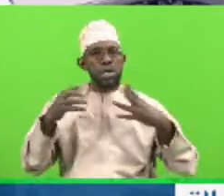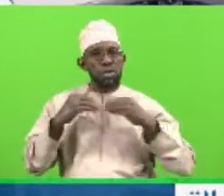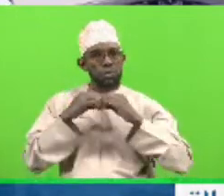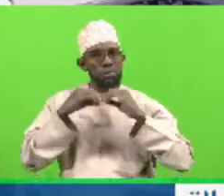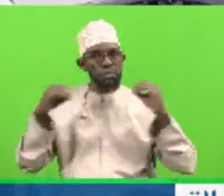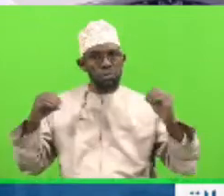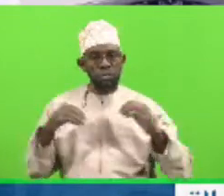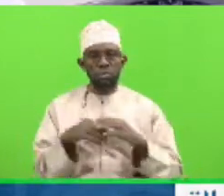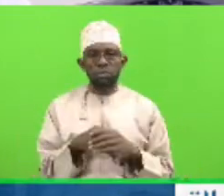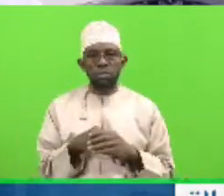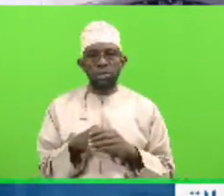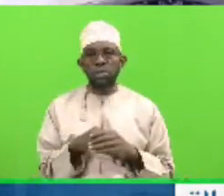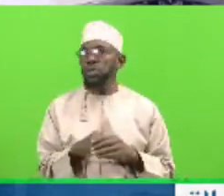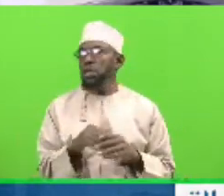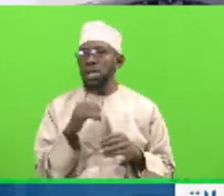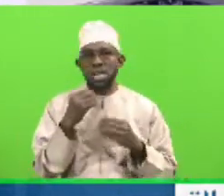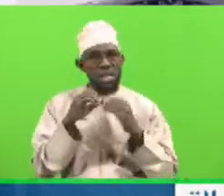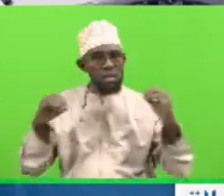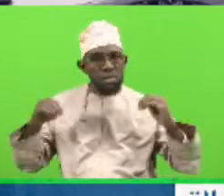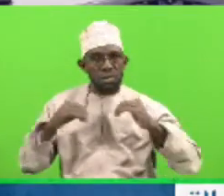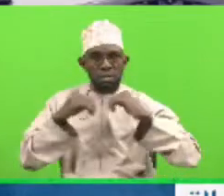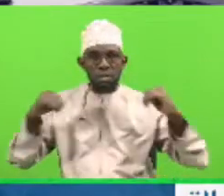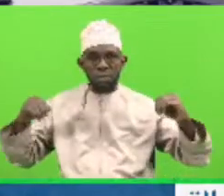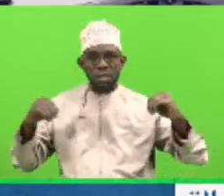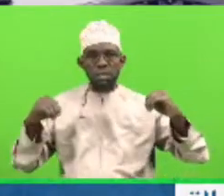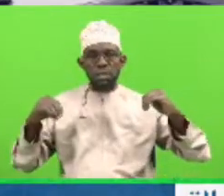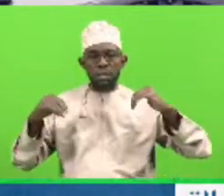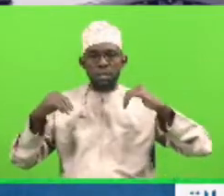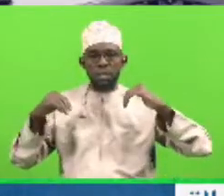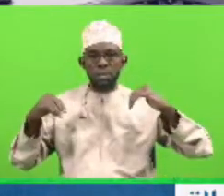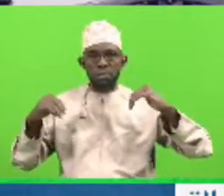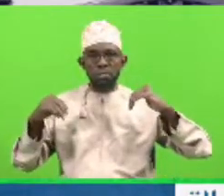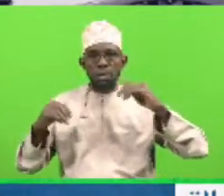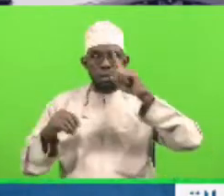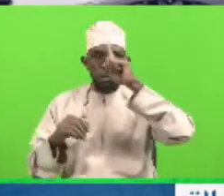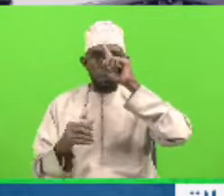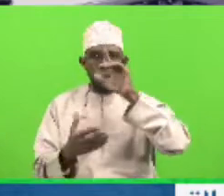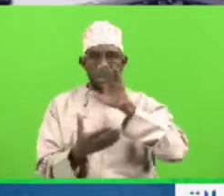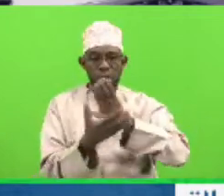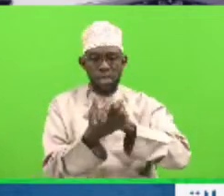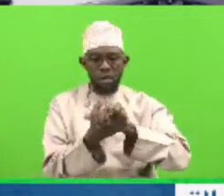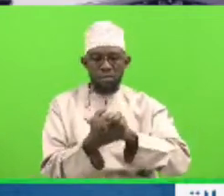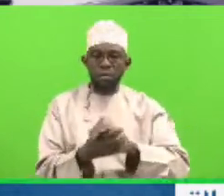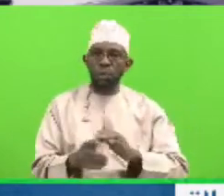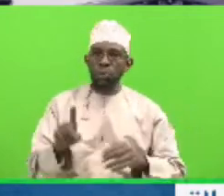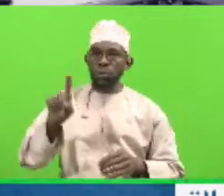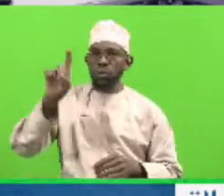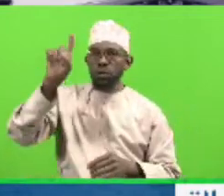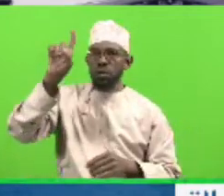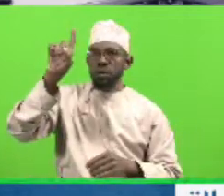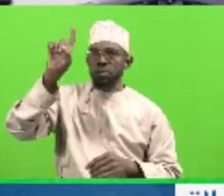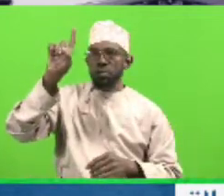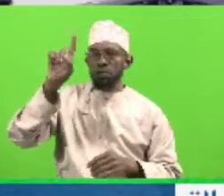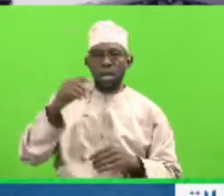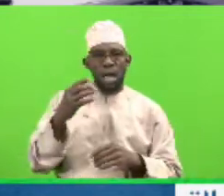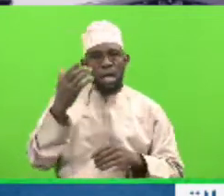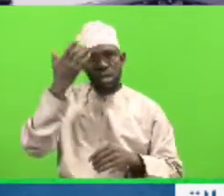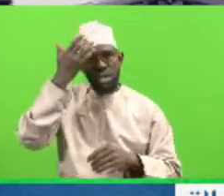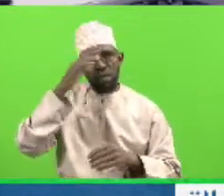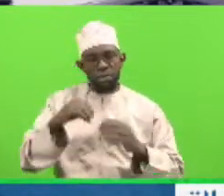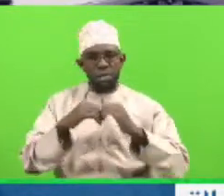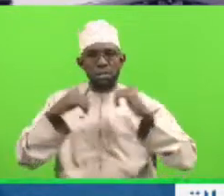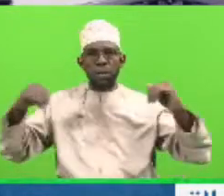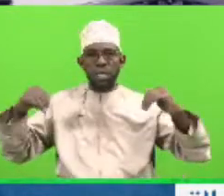separable. You cannot separate them from the belief in Allah. And you cannot separate